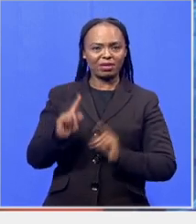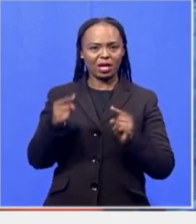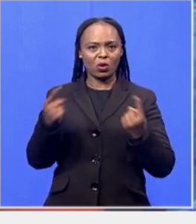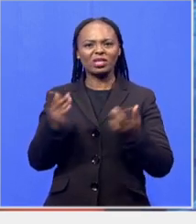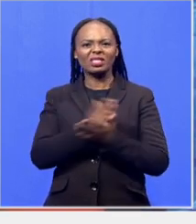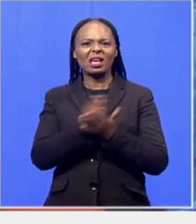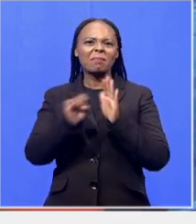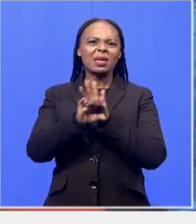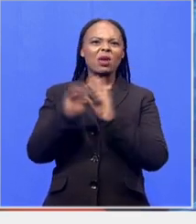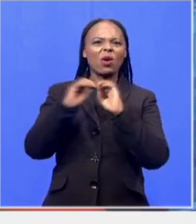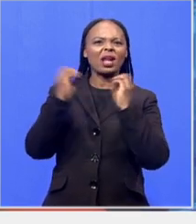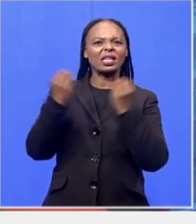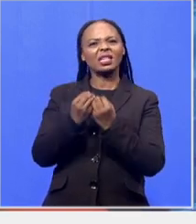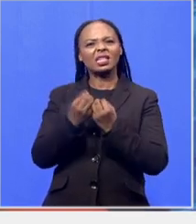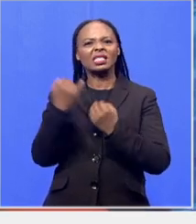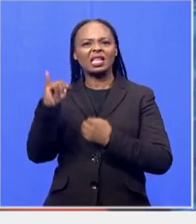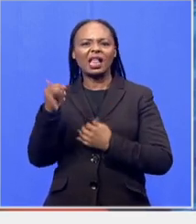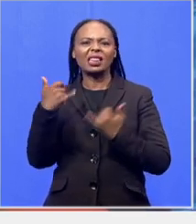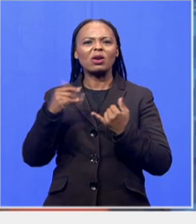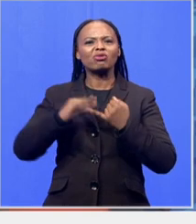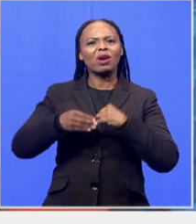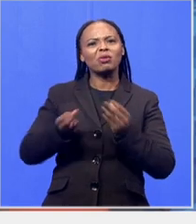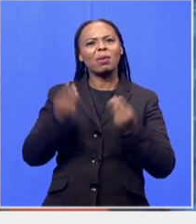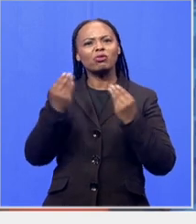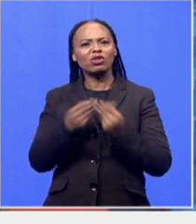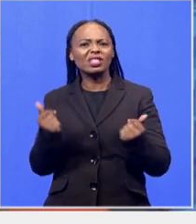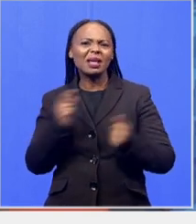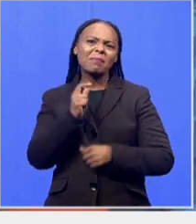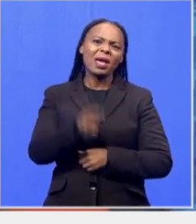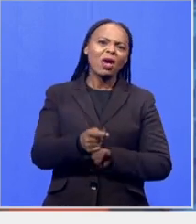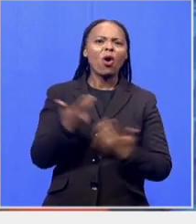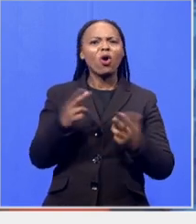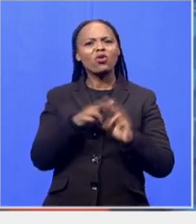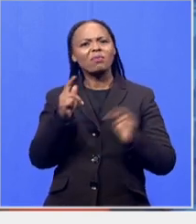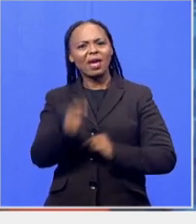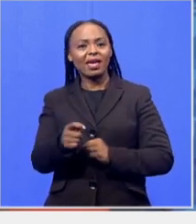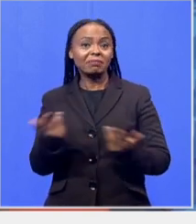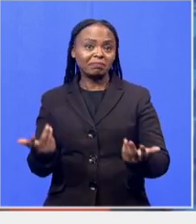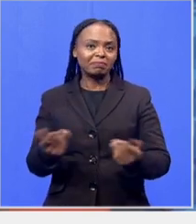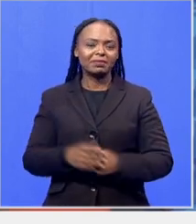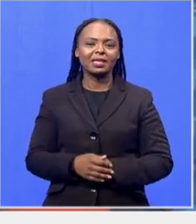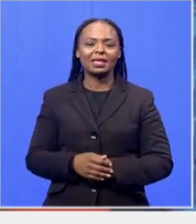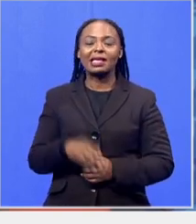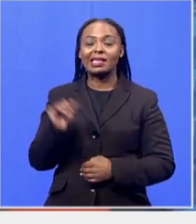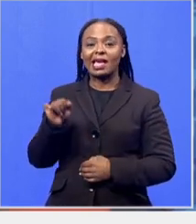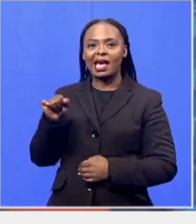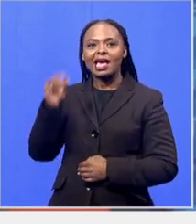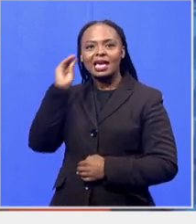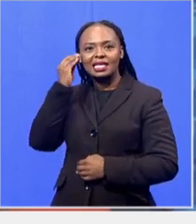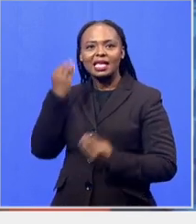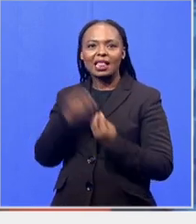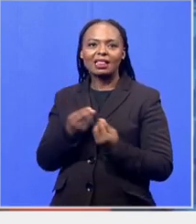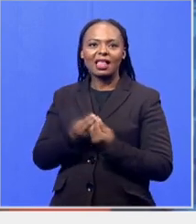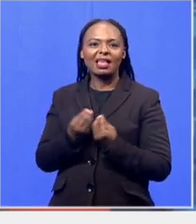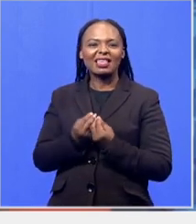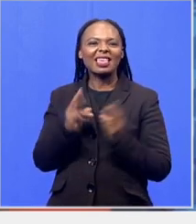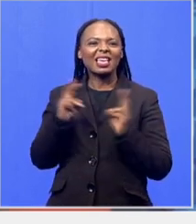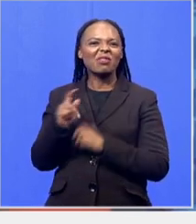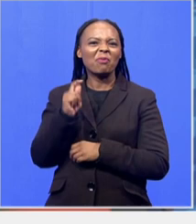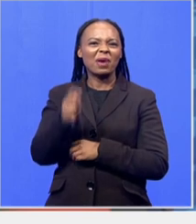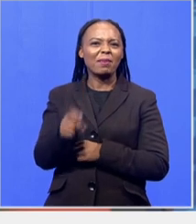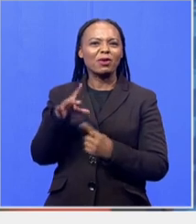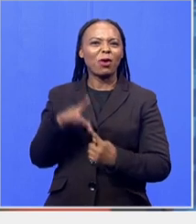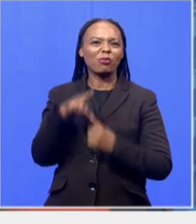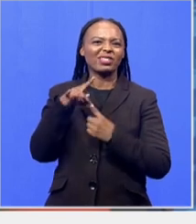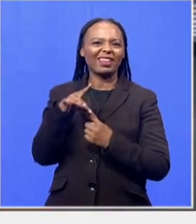still now, I mean, finding solutions. Do we pay? Do we not pay? Yeah. And the interesting thing about that, about the payment option, is